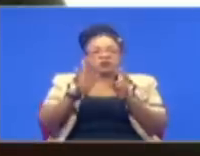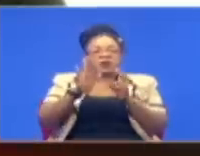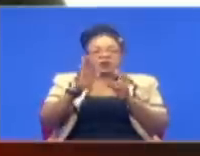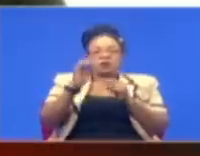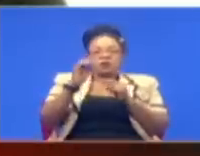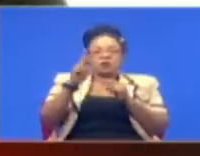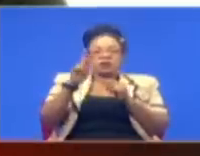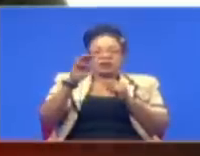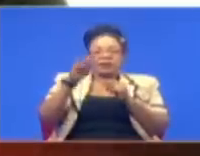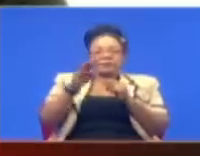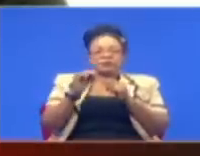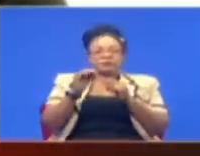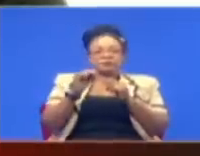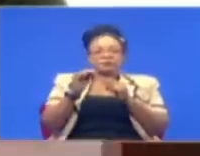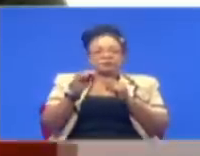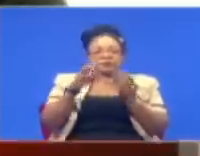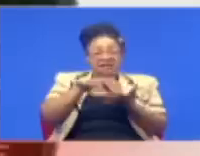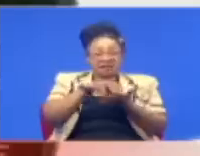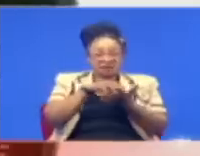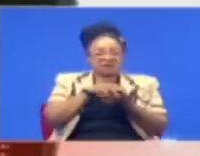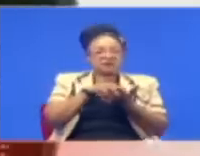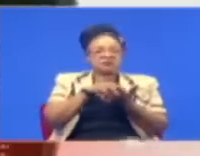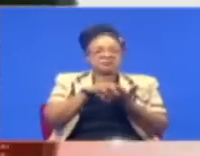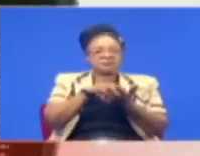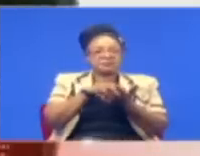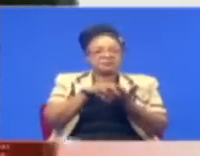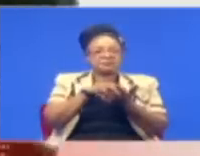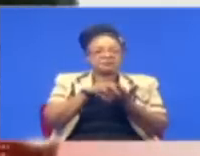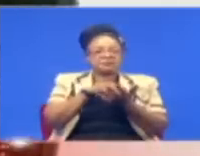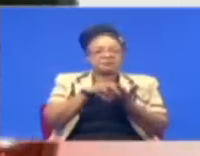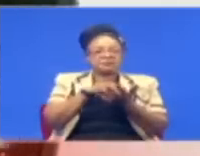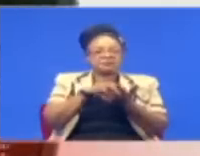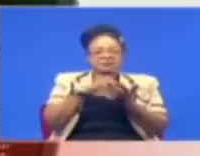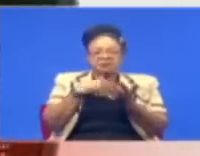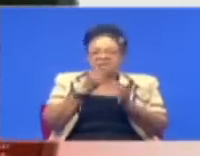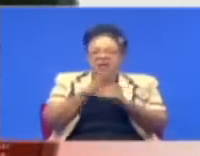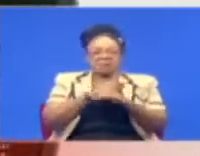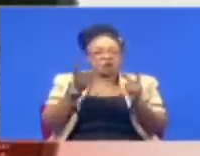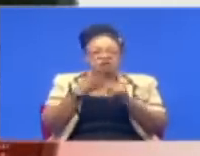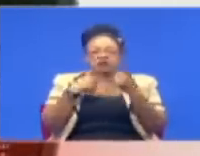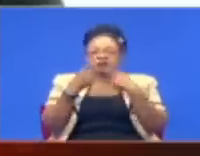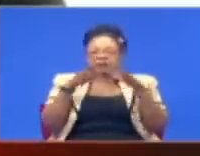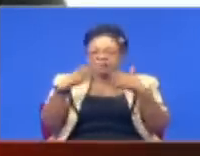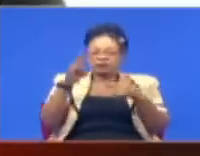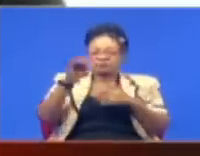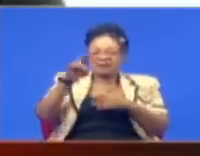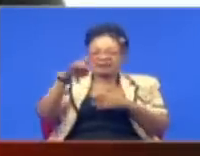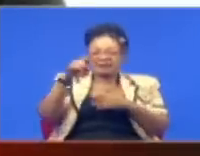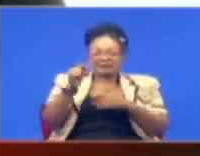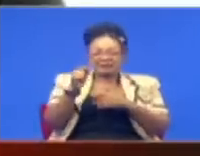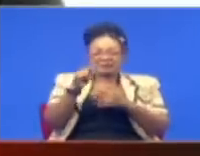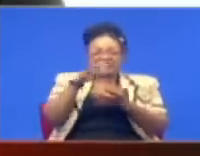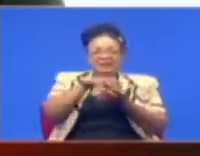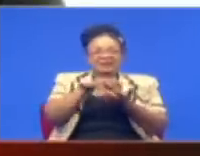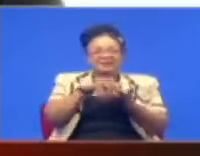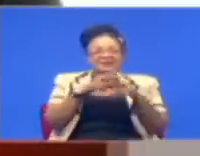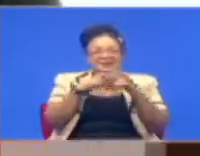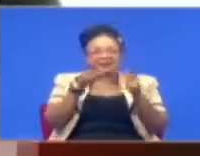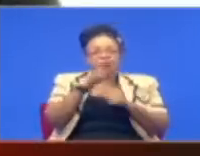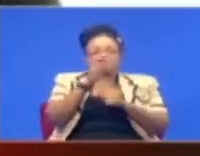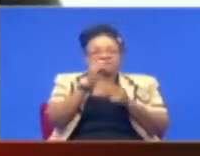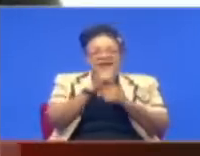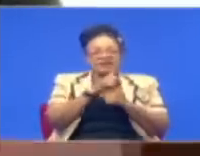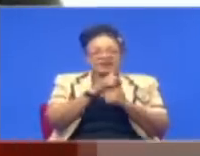extradition case. Yes, I was. And I'm not talking about the merits. This case started in